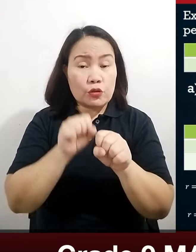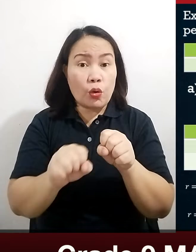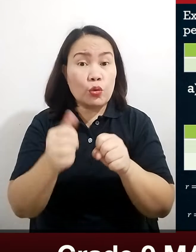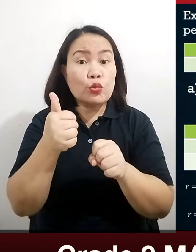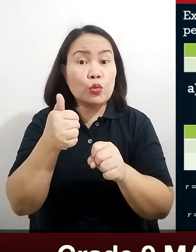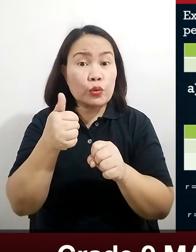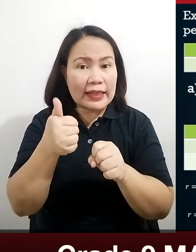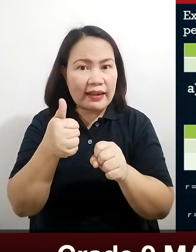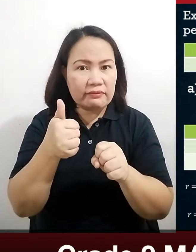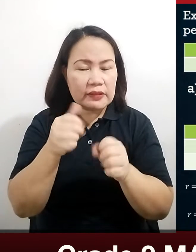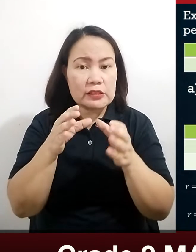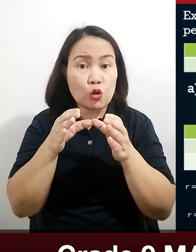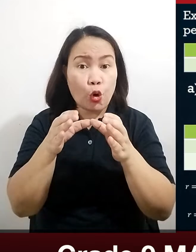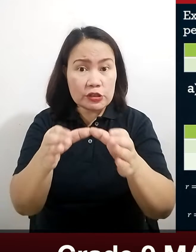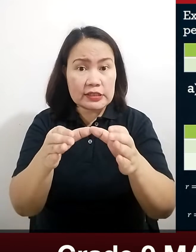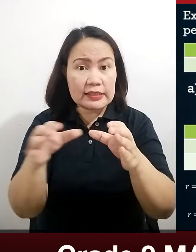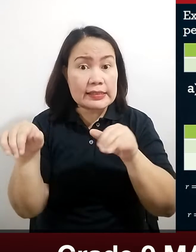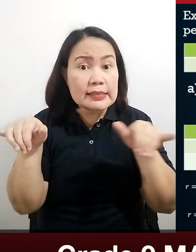10 is constant.